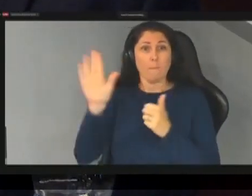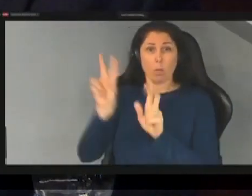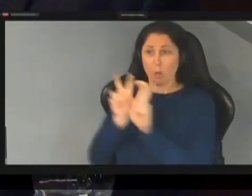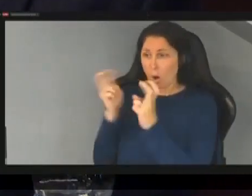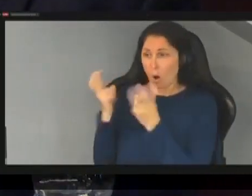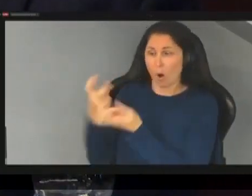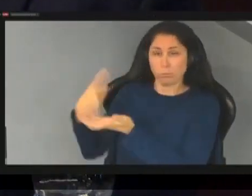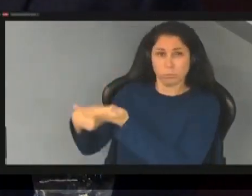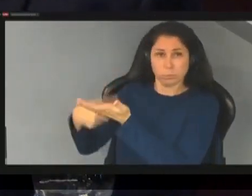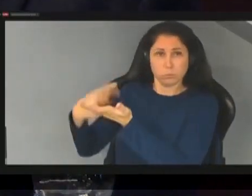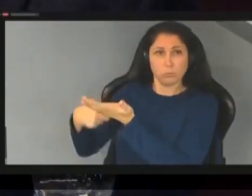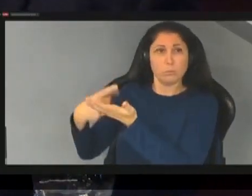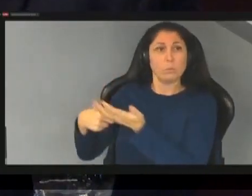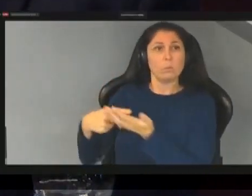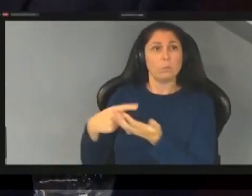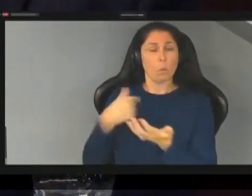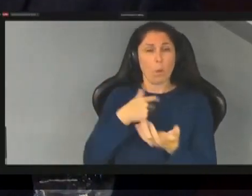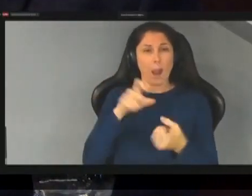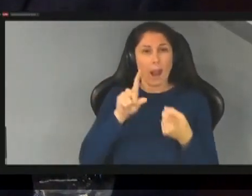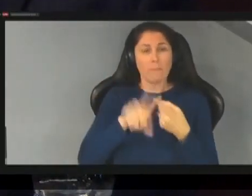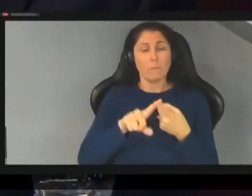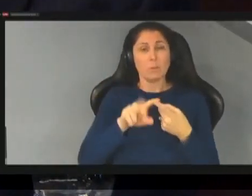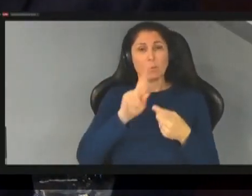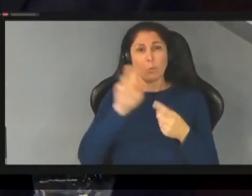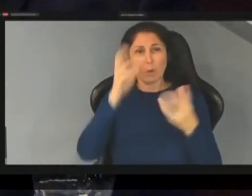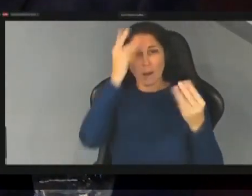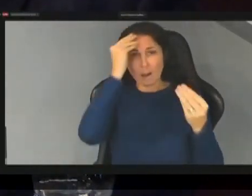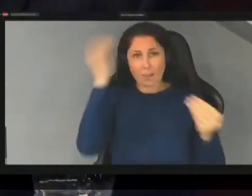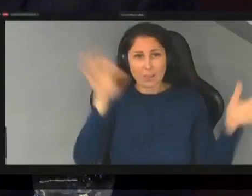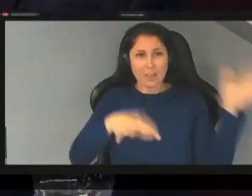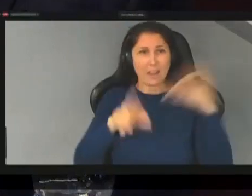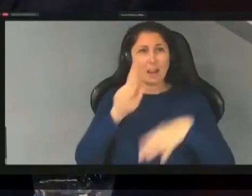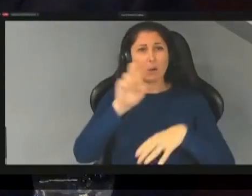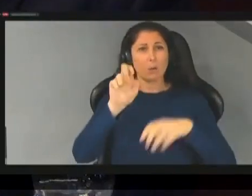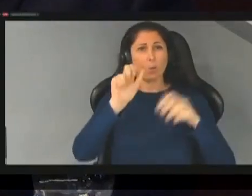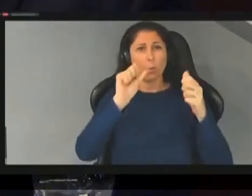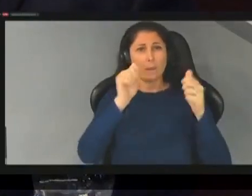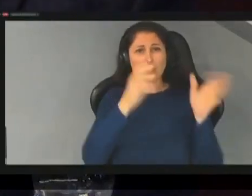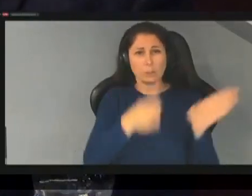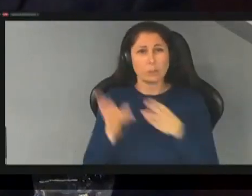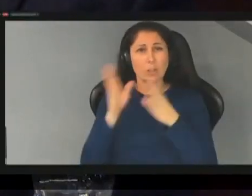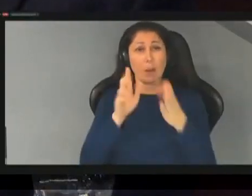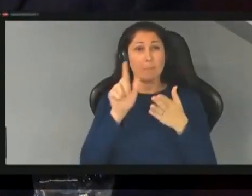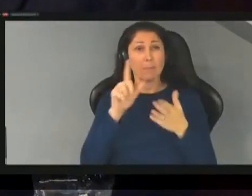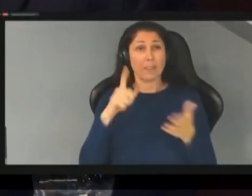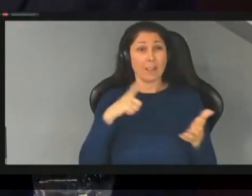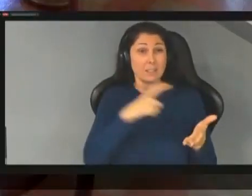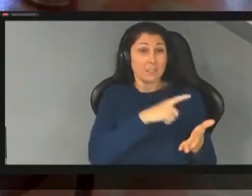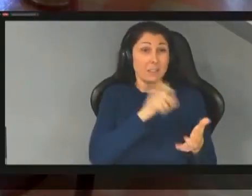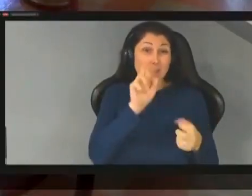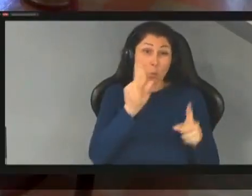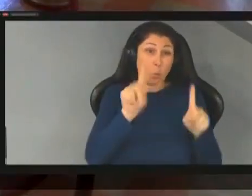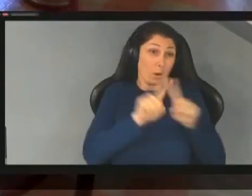to rethink, reshape either the legislation or a different approach, if that's what we choose to do.